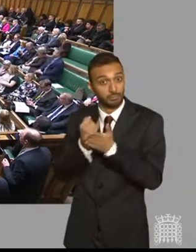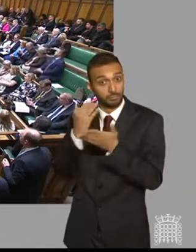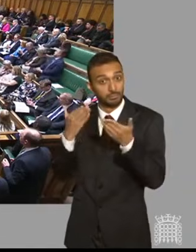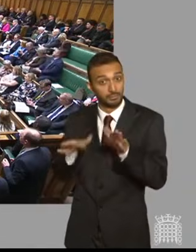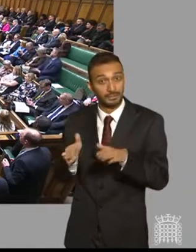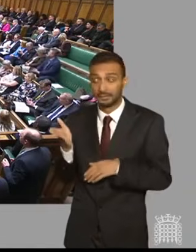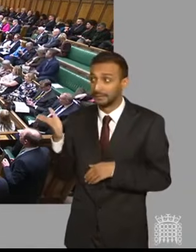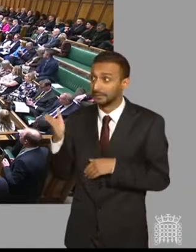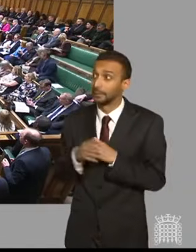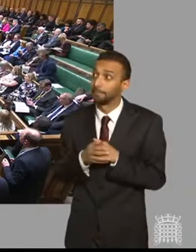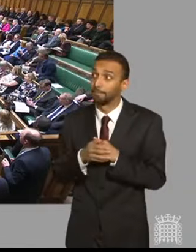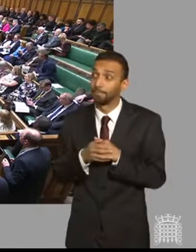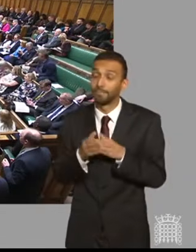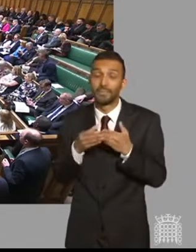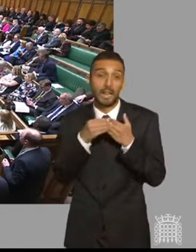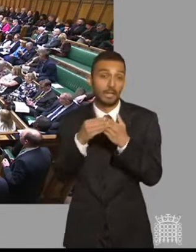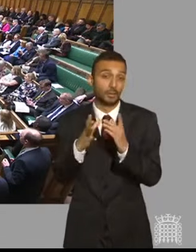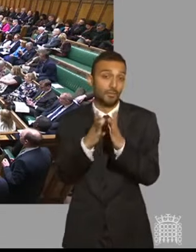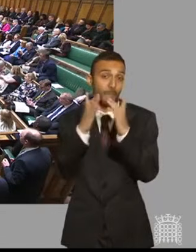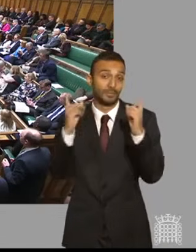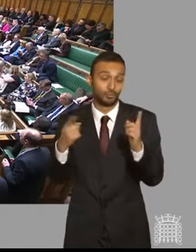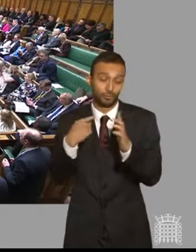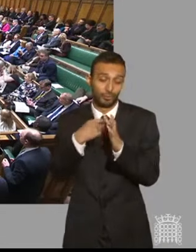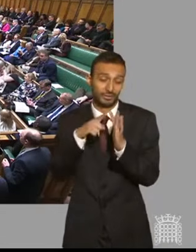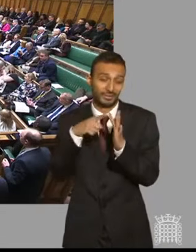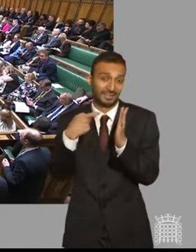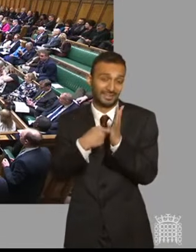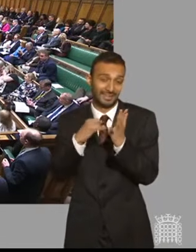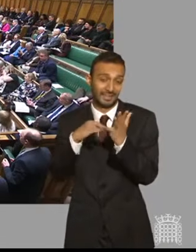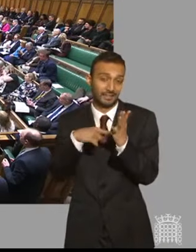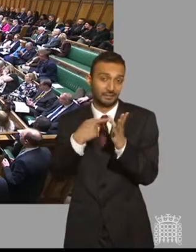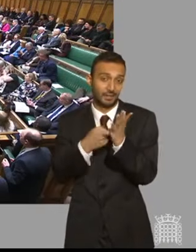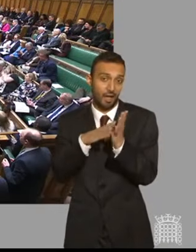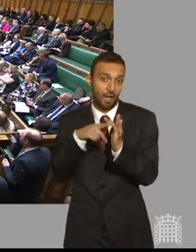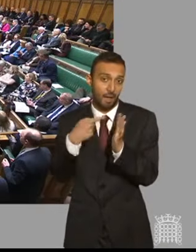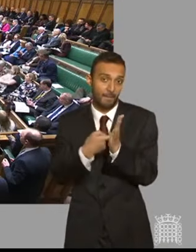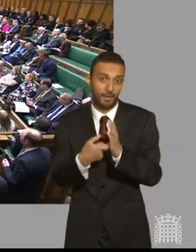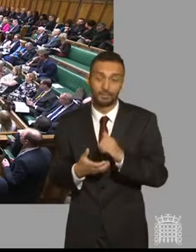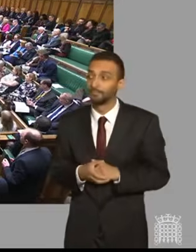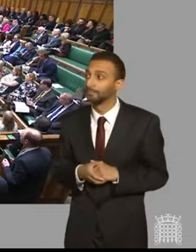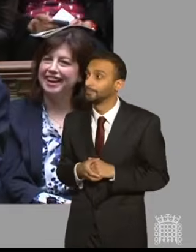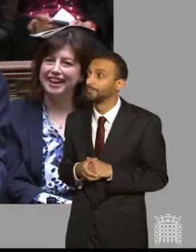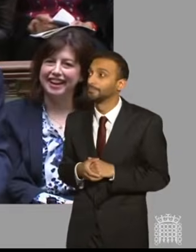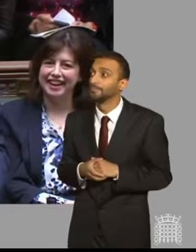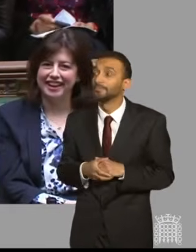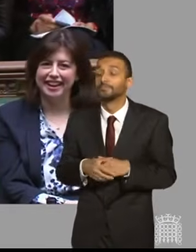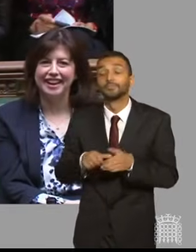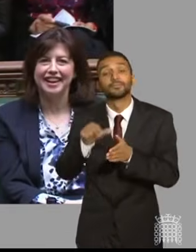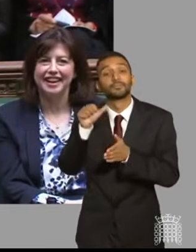Thank you, Mr. Speaker. Can I start by welcoming the new member for Wellingborough and the new member for Kingswood?